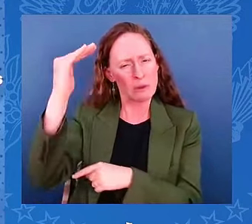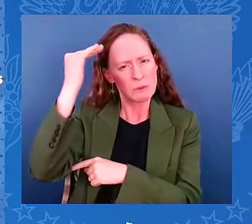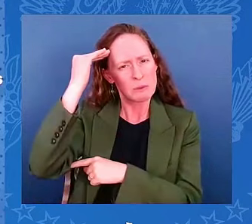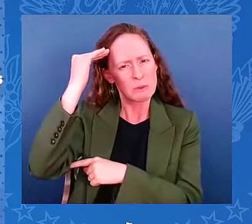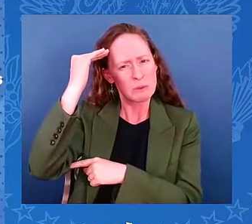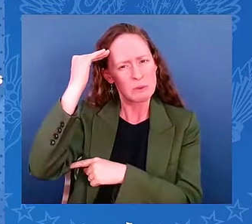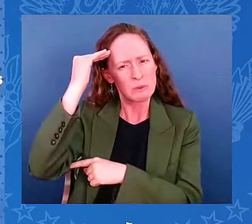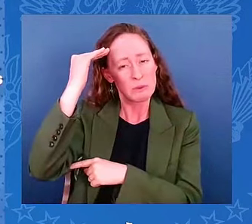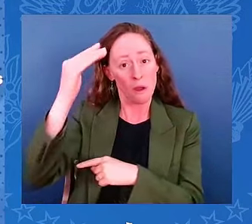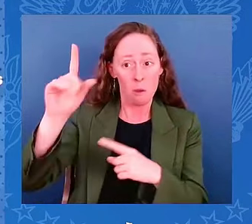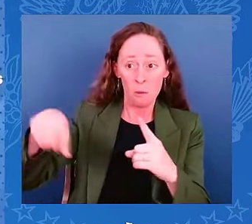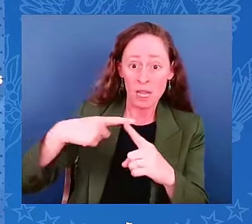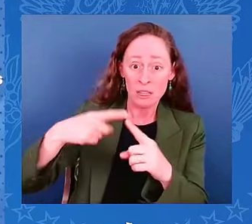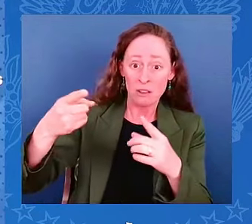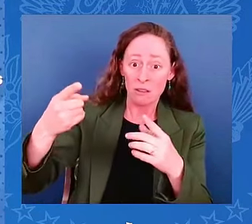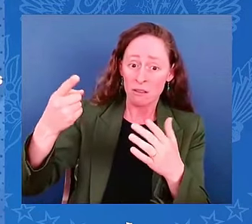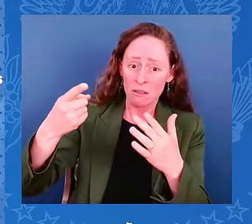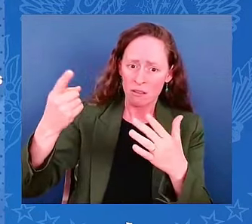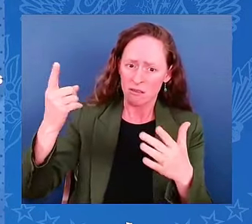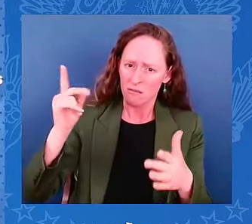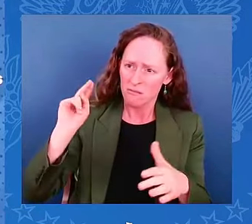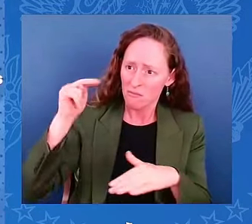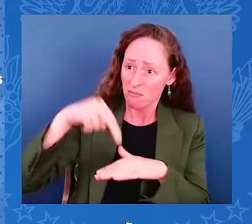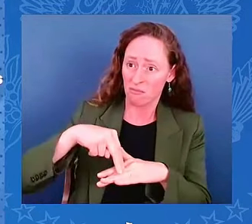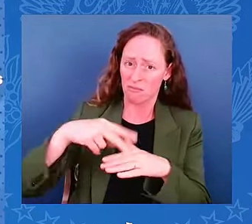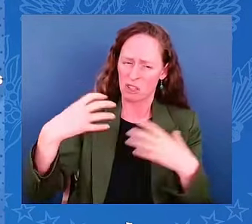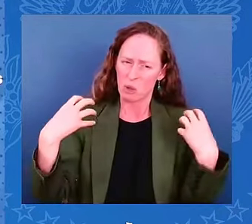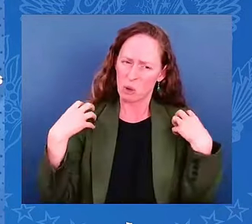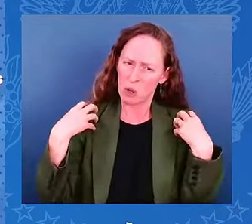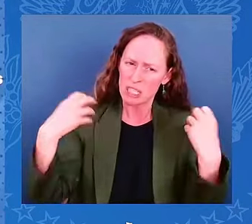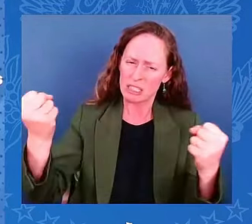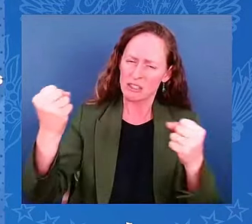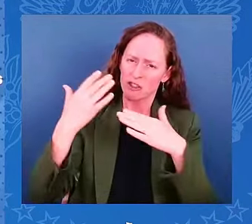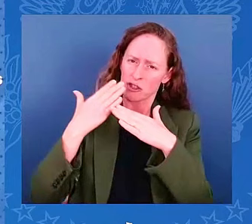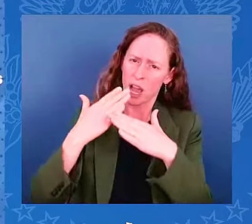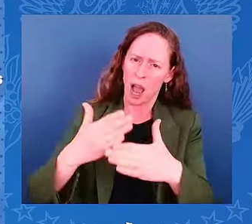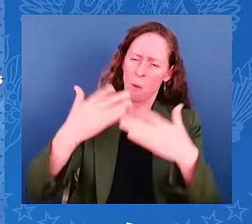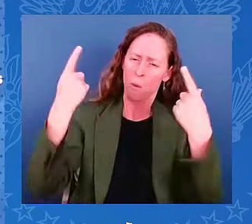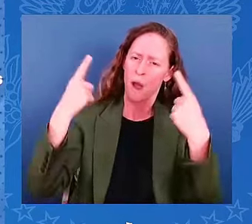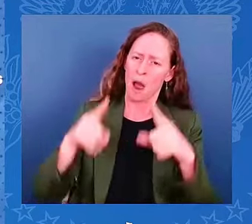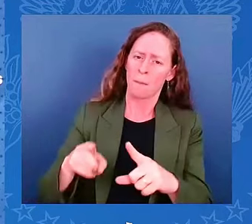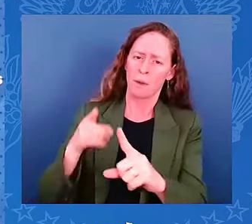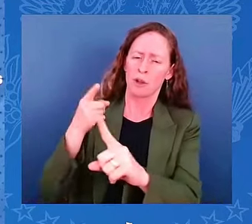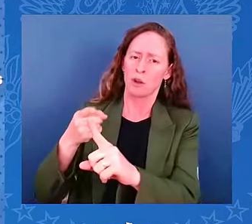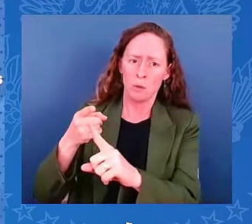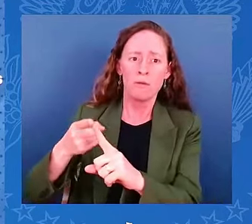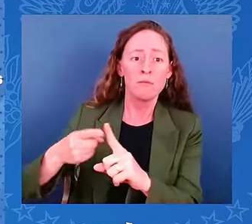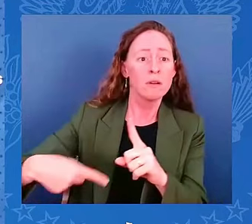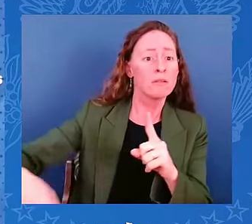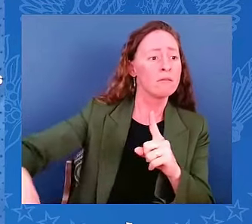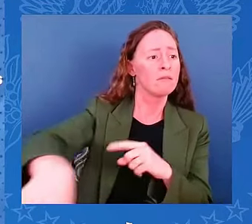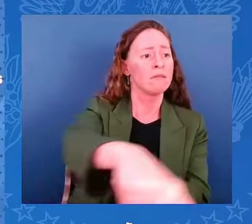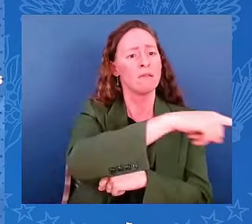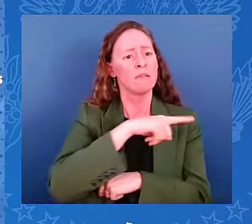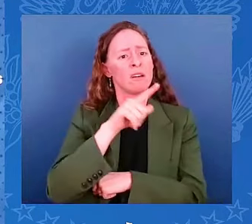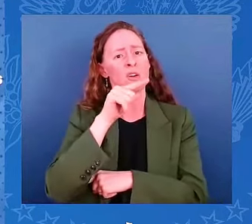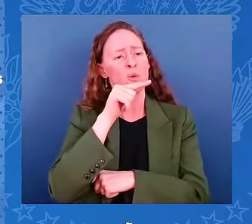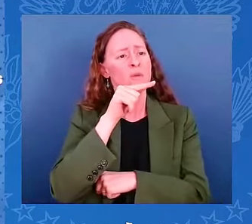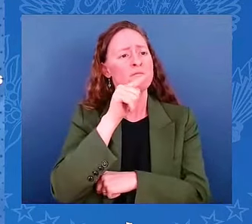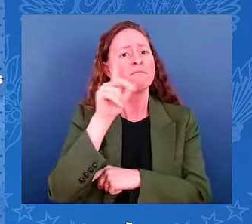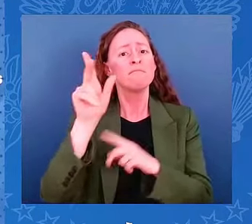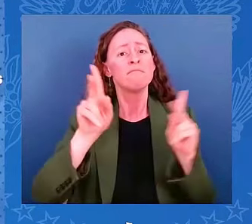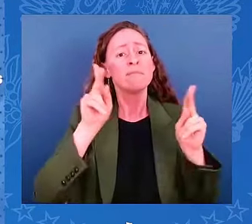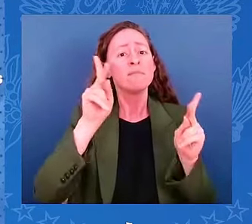know, through your words, you help ensure that your son and all the victims of gun violence are not forgotten. They didn't die in